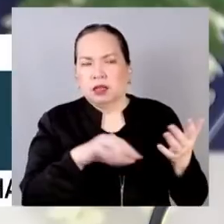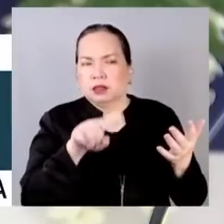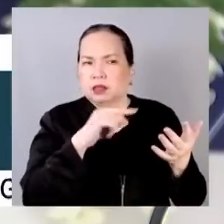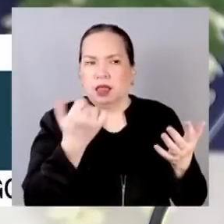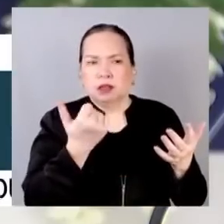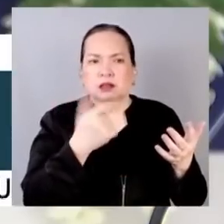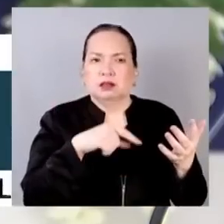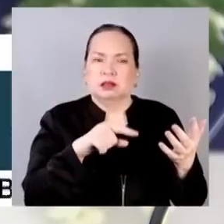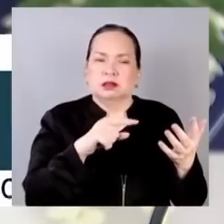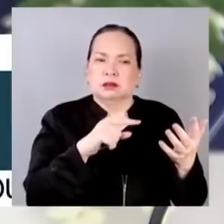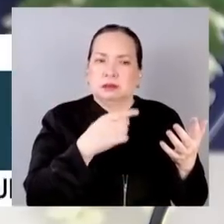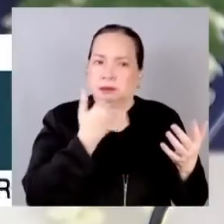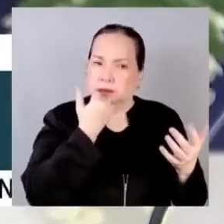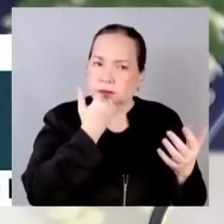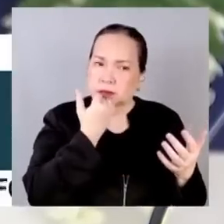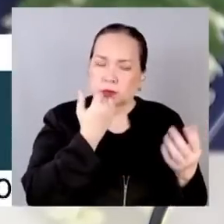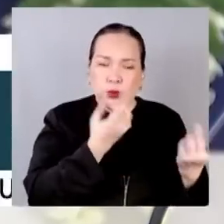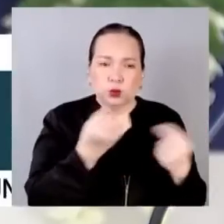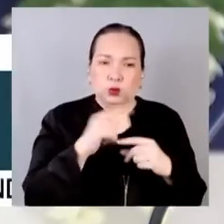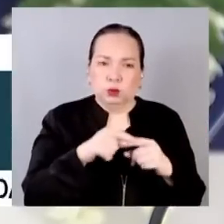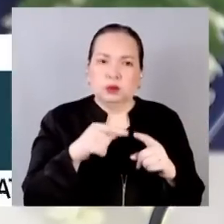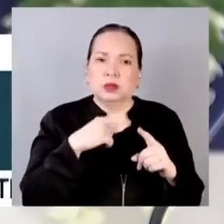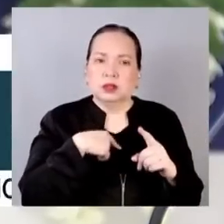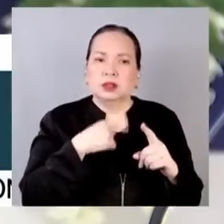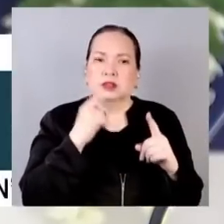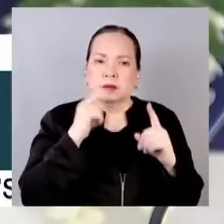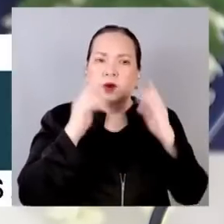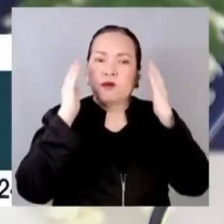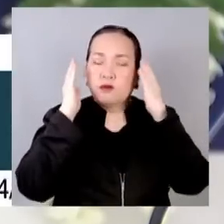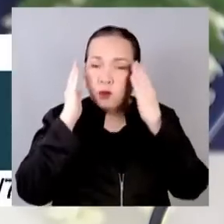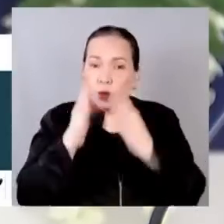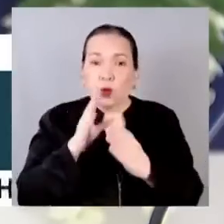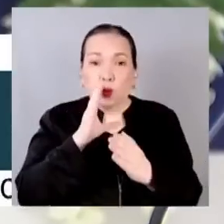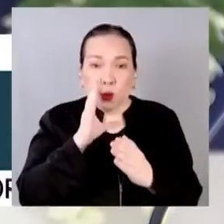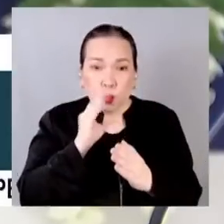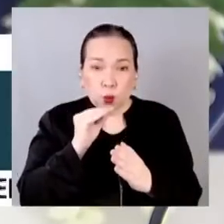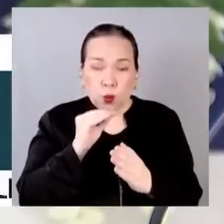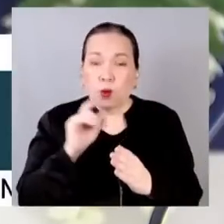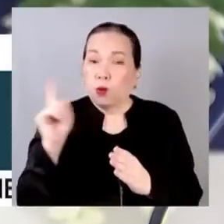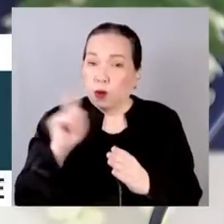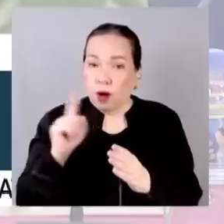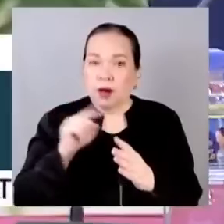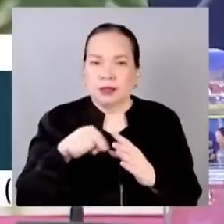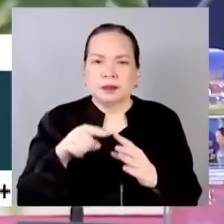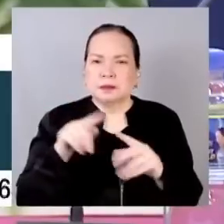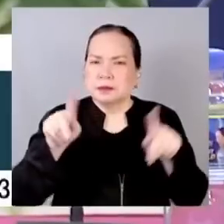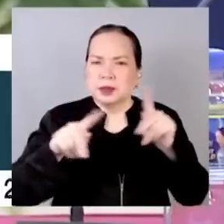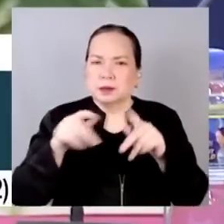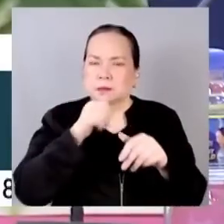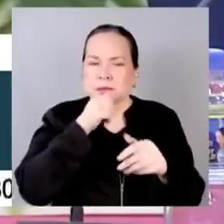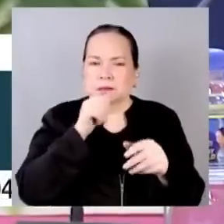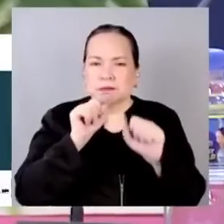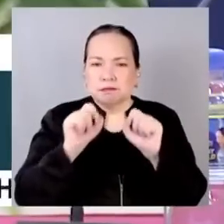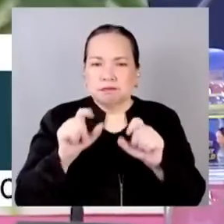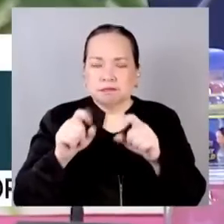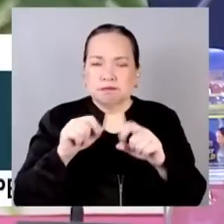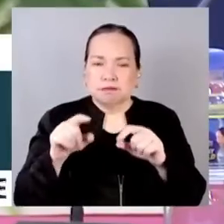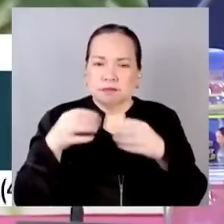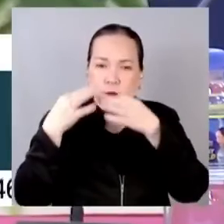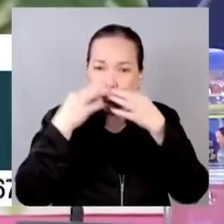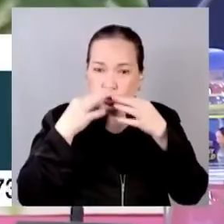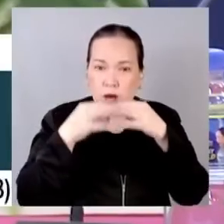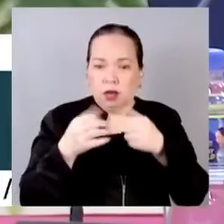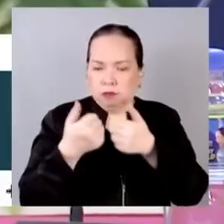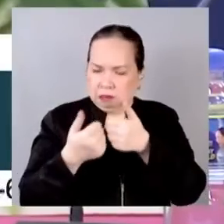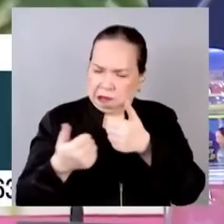the real enemy here, which is the shabu and the drug syndicates. Let's also try to respect, give